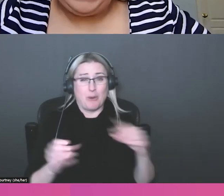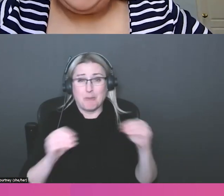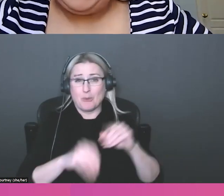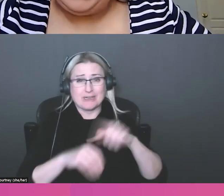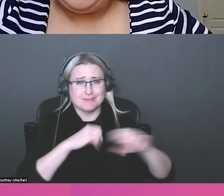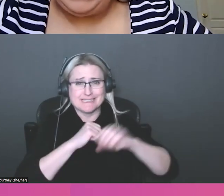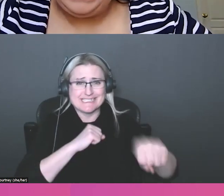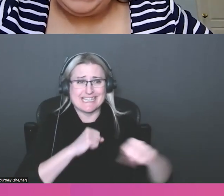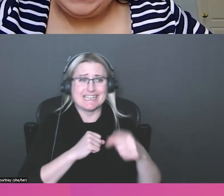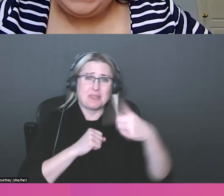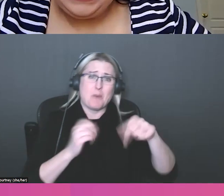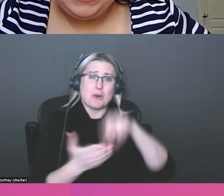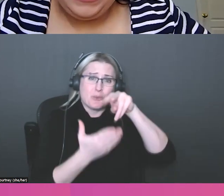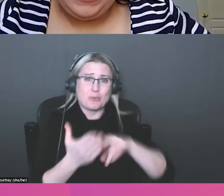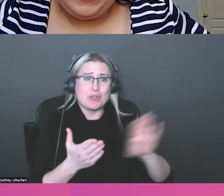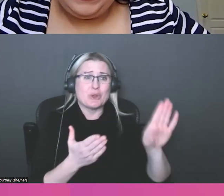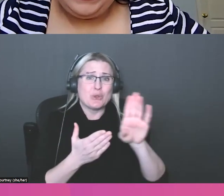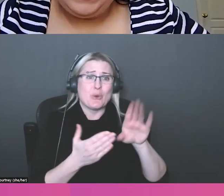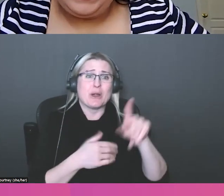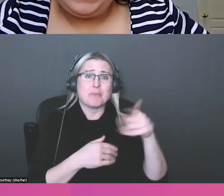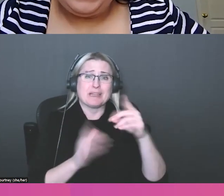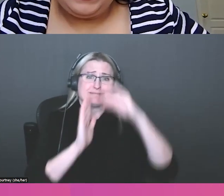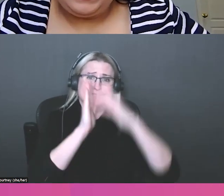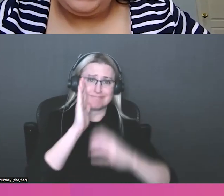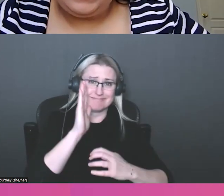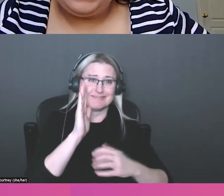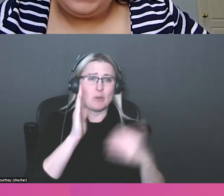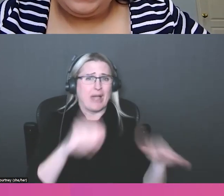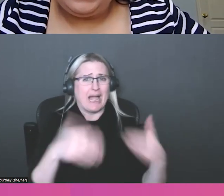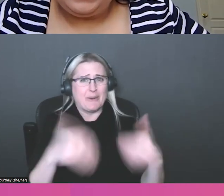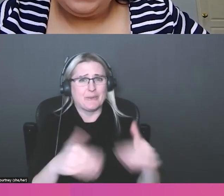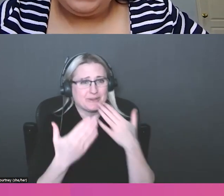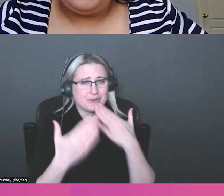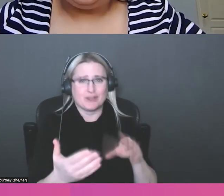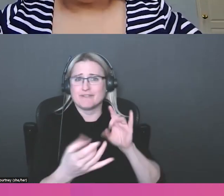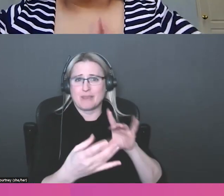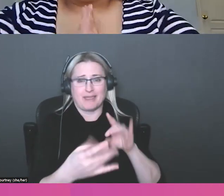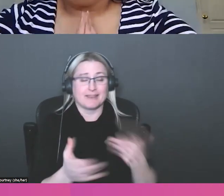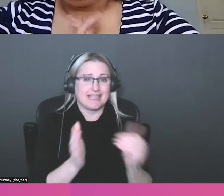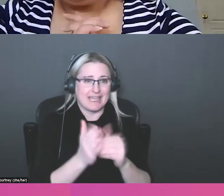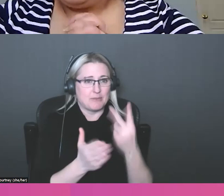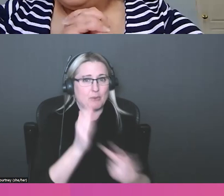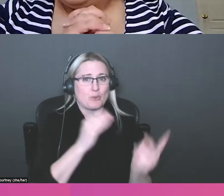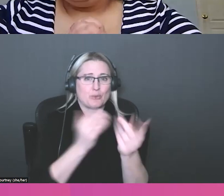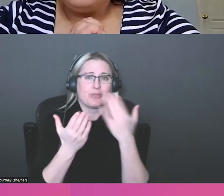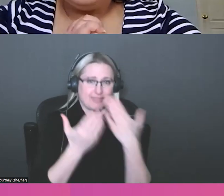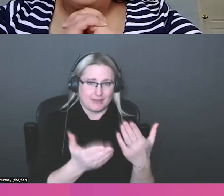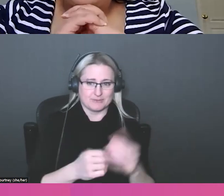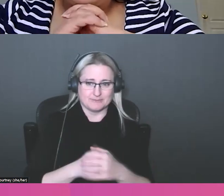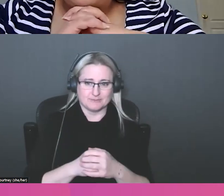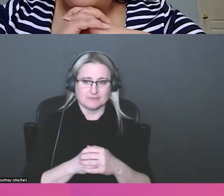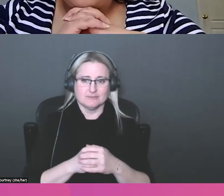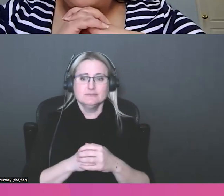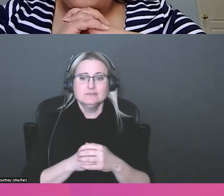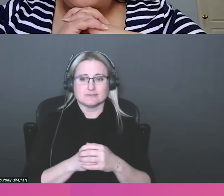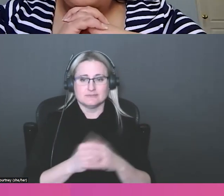they want to read your dissertation. There's all sorts of great feedback in there. So I just want to thank you for your time today. I also want to take